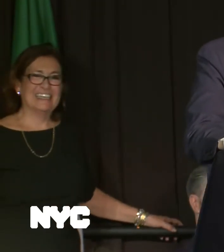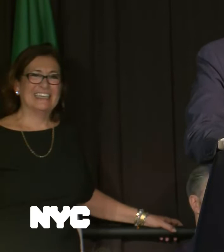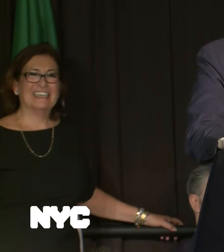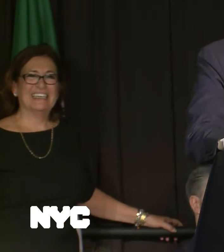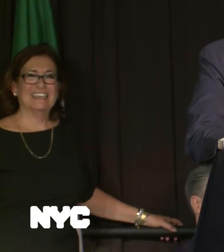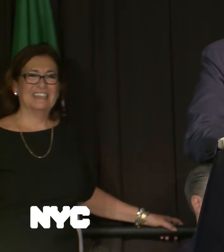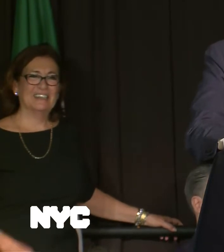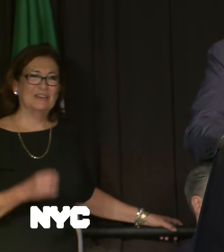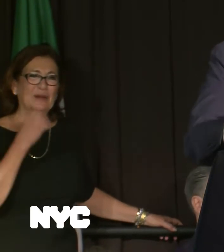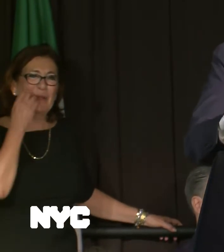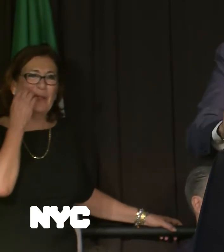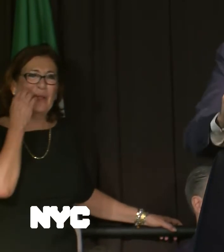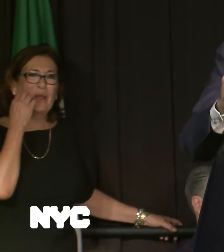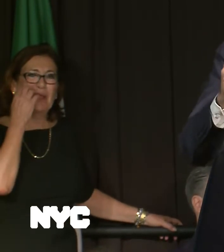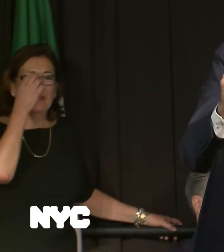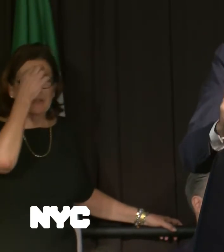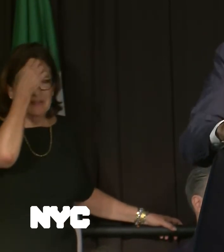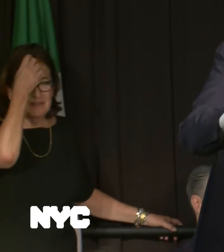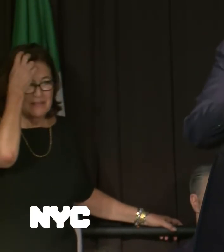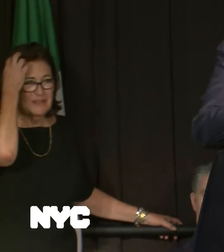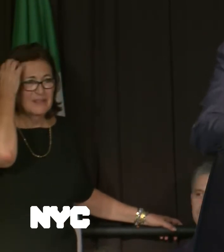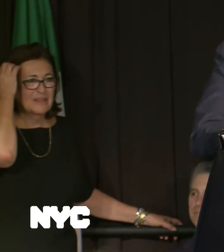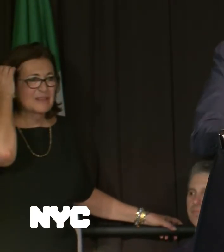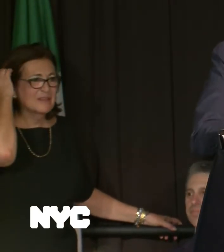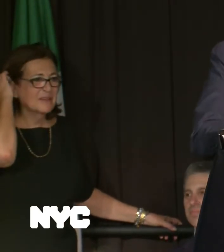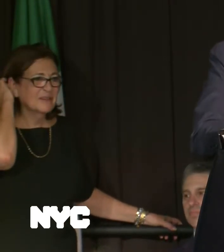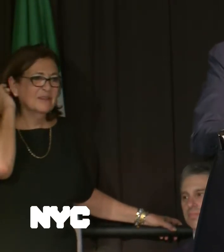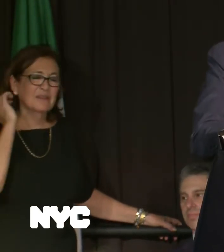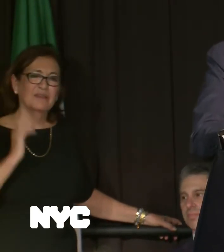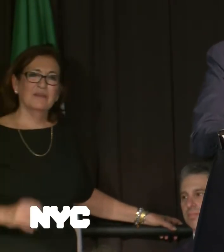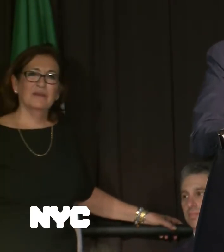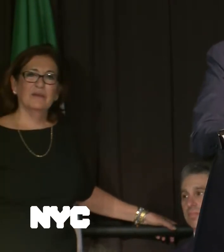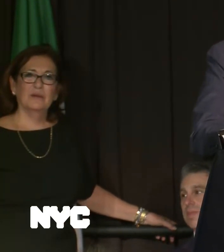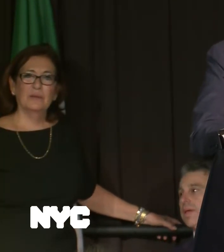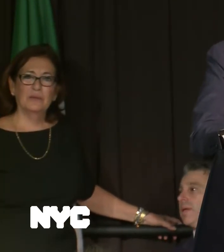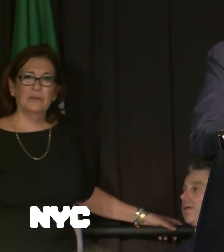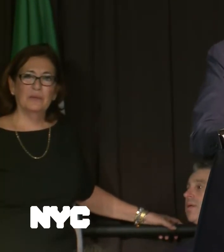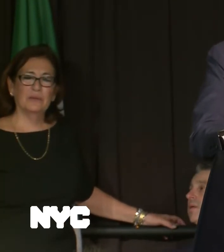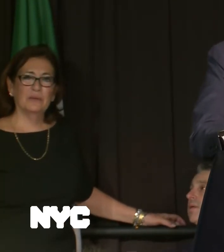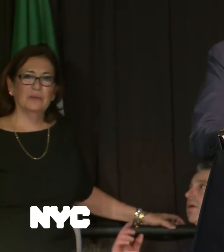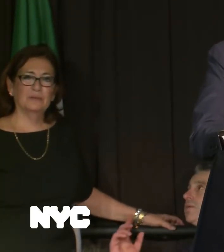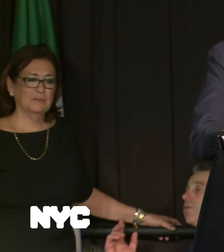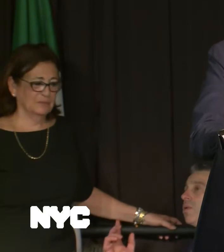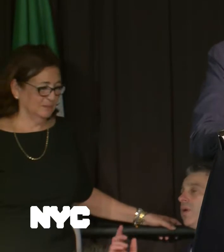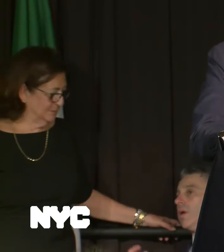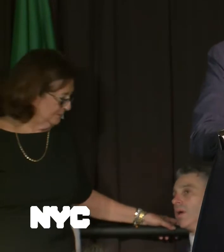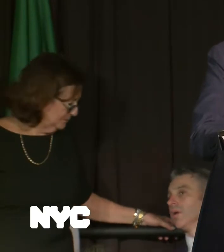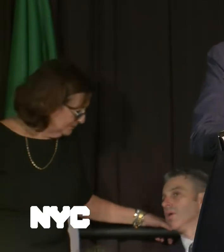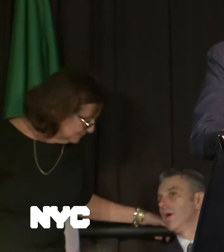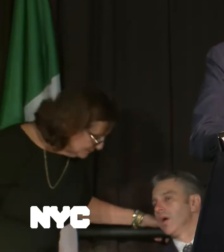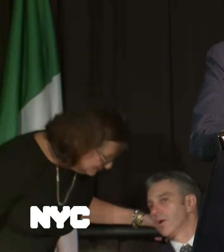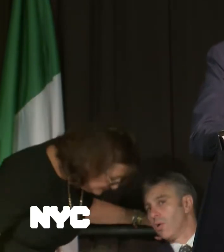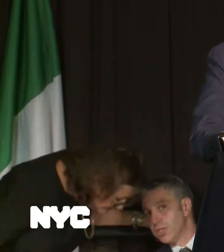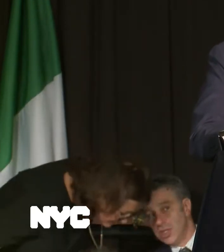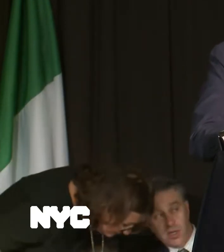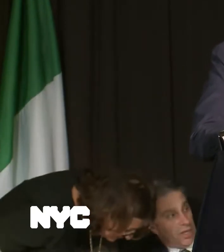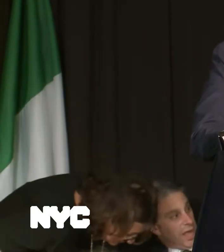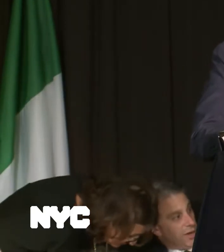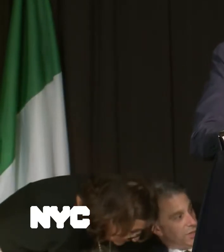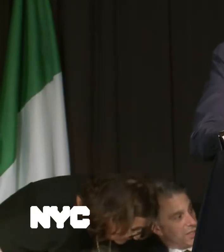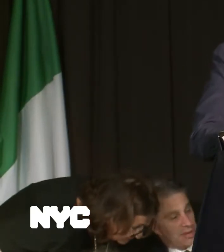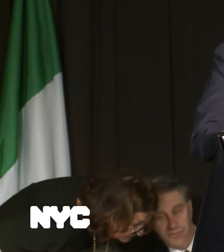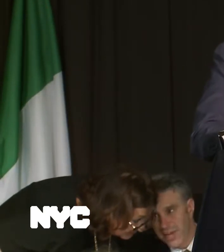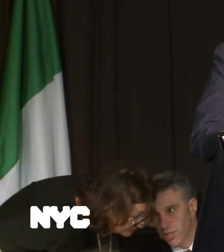And she makes sure to give back to this community and to support our city as an advocate for people